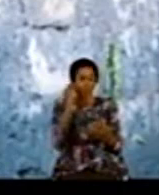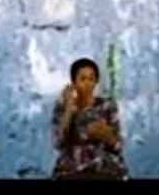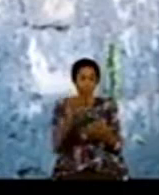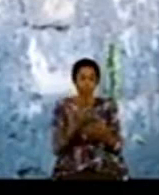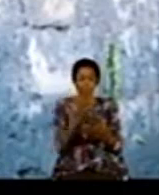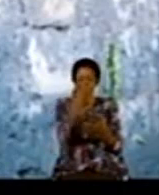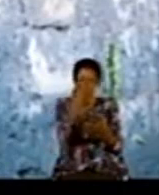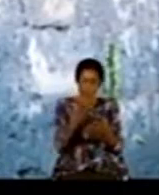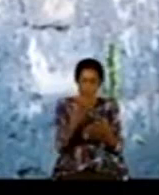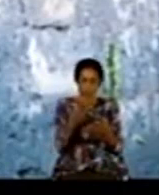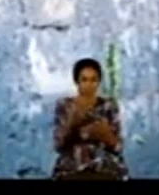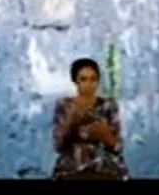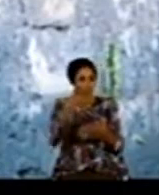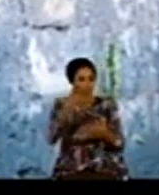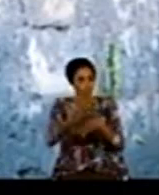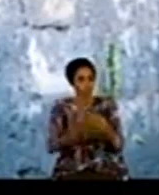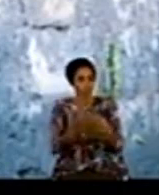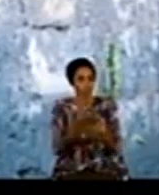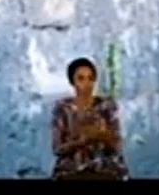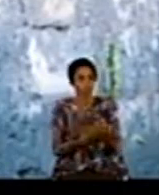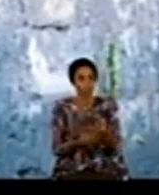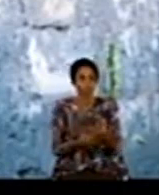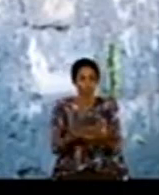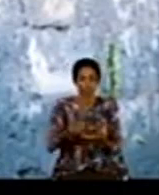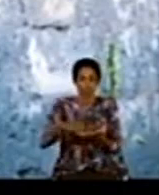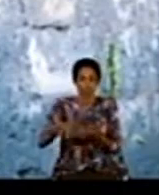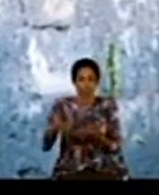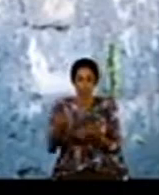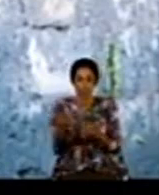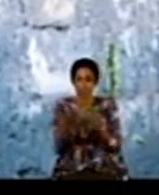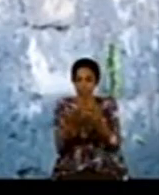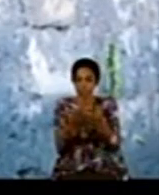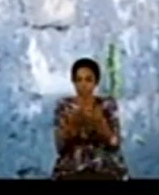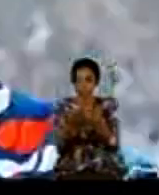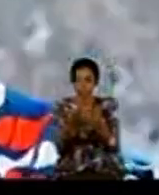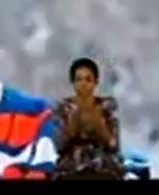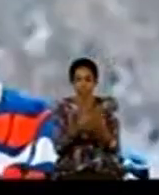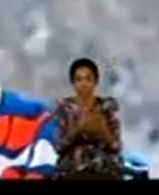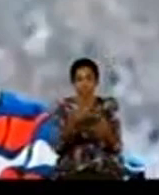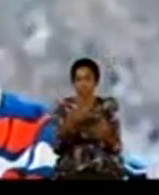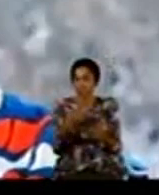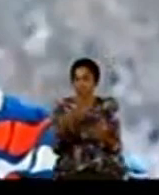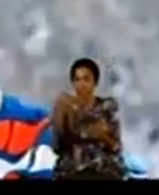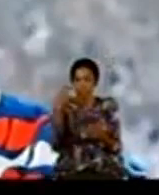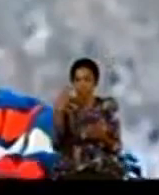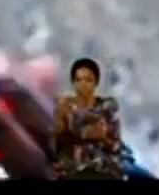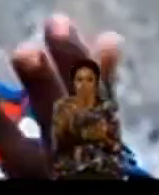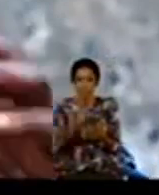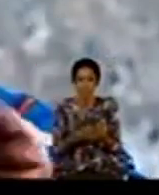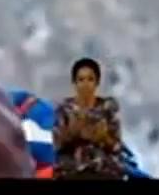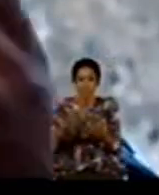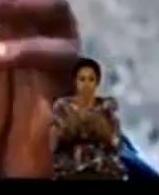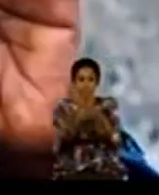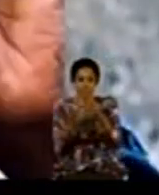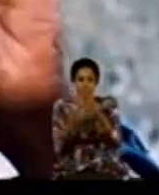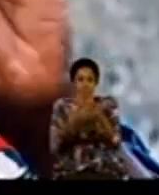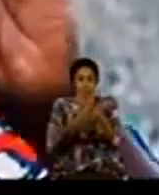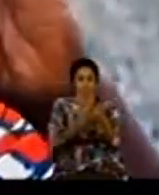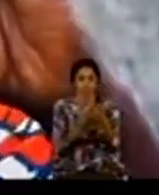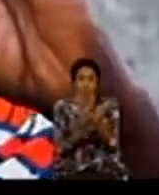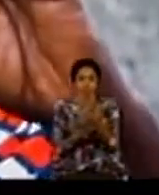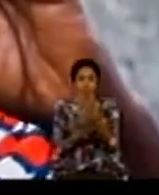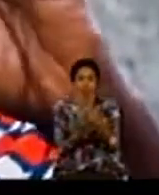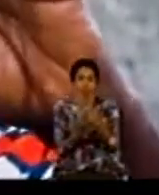morning, I checked on my finger. I just found that my finger started growing. and it started growing. My finger was cut